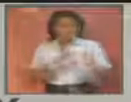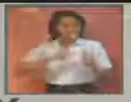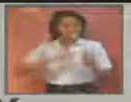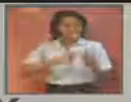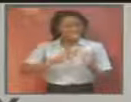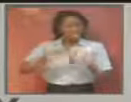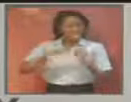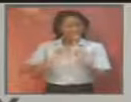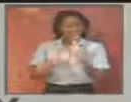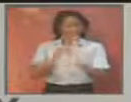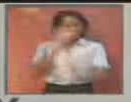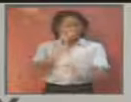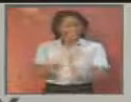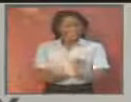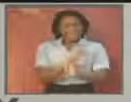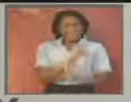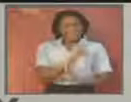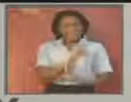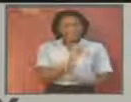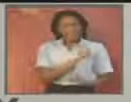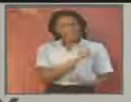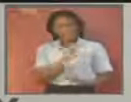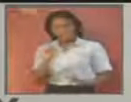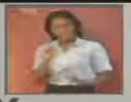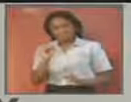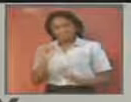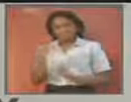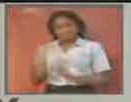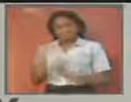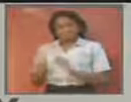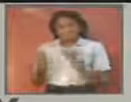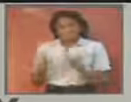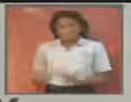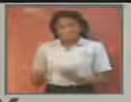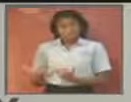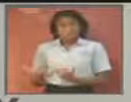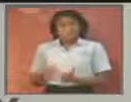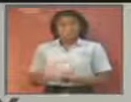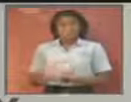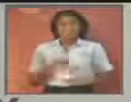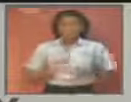May to the 3rd of June and continuing, we've done